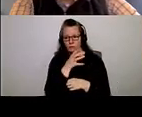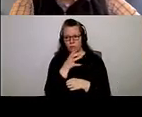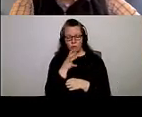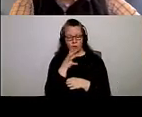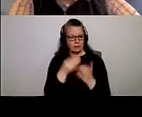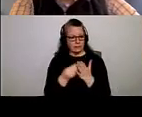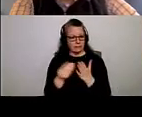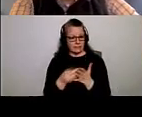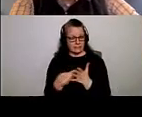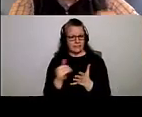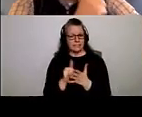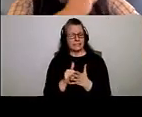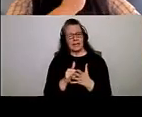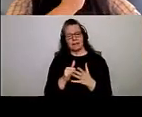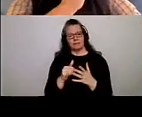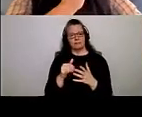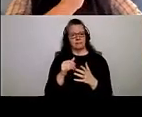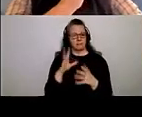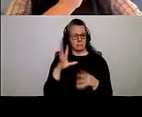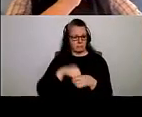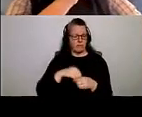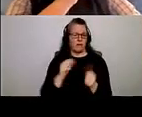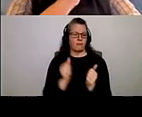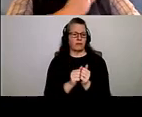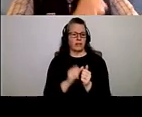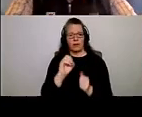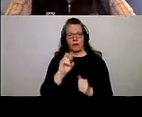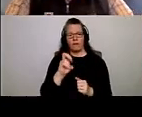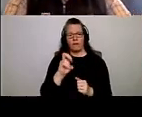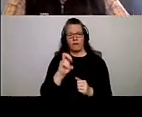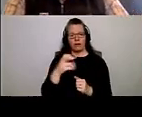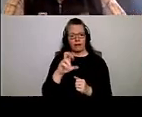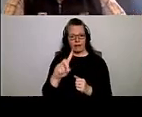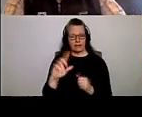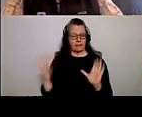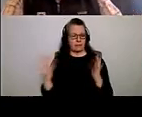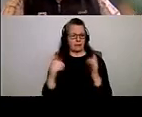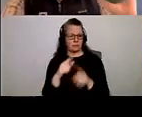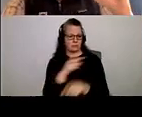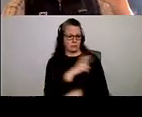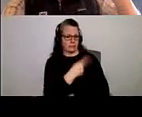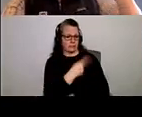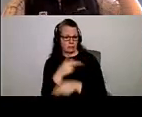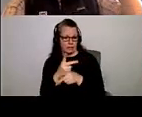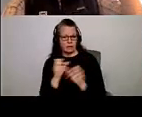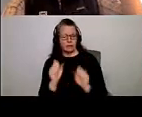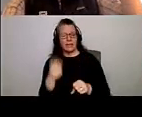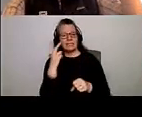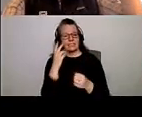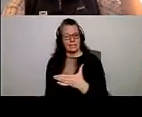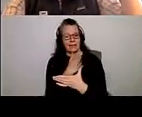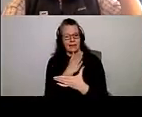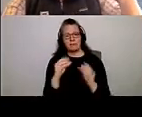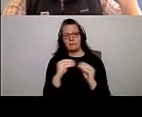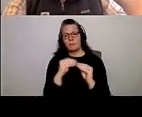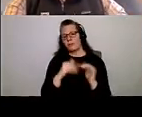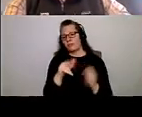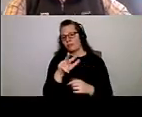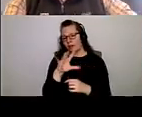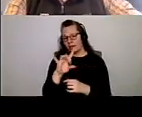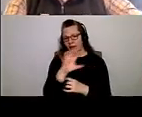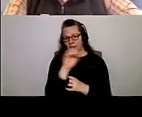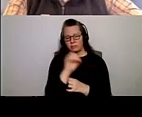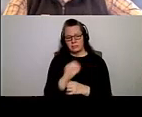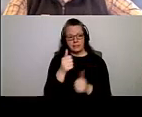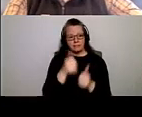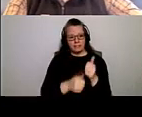to covering overhead versus going to covering patient care. You can see that on average, more than 38% of each rural